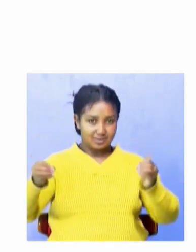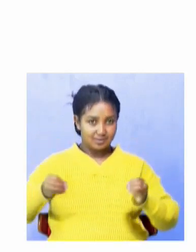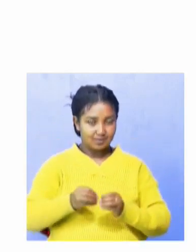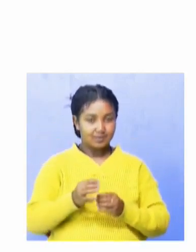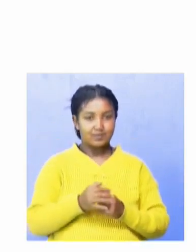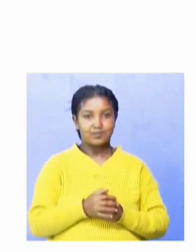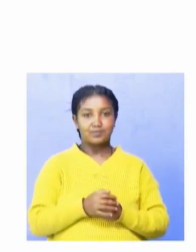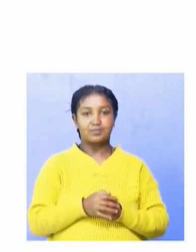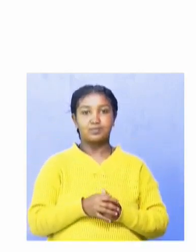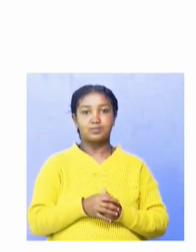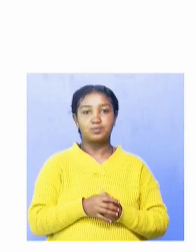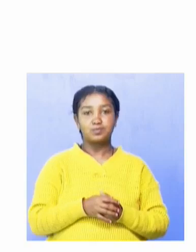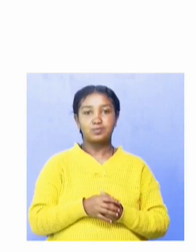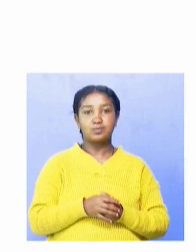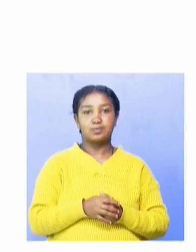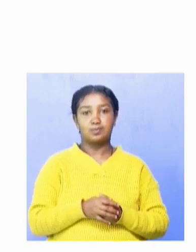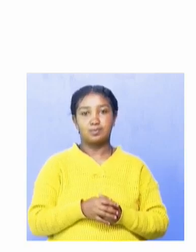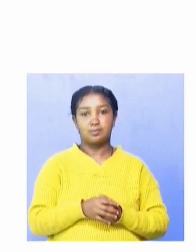office.